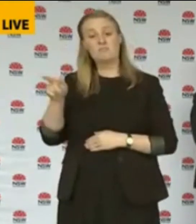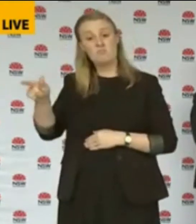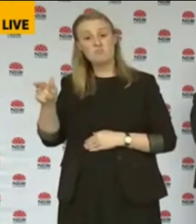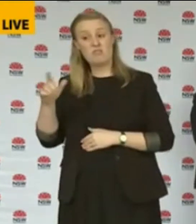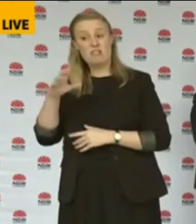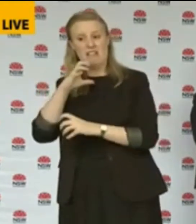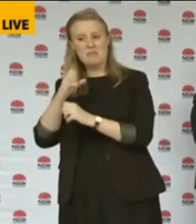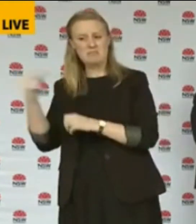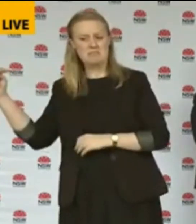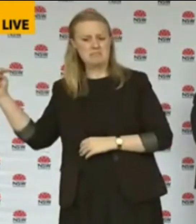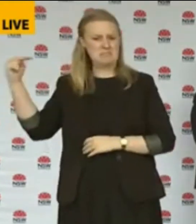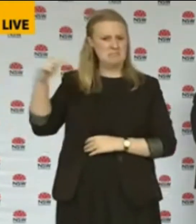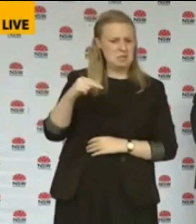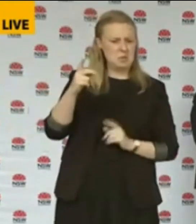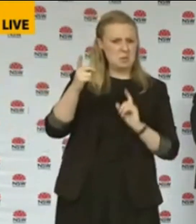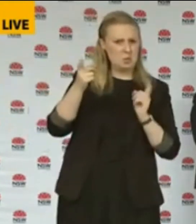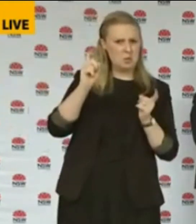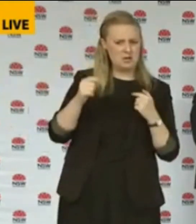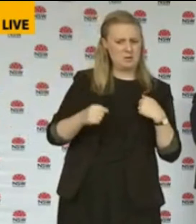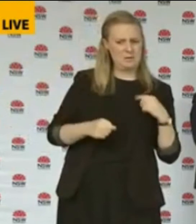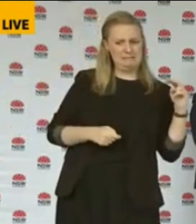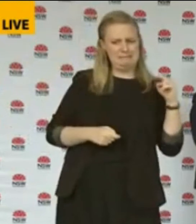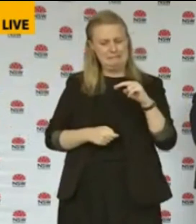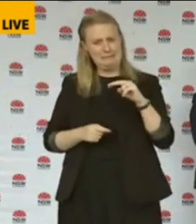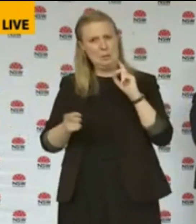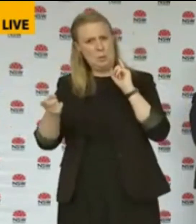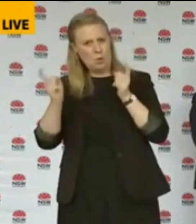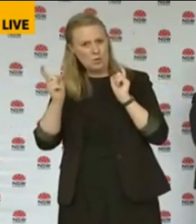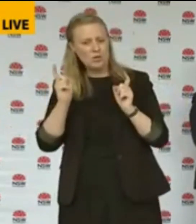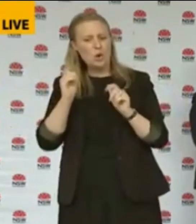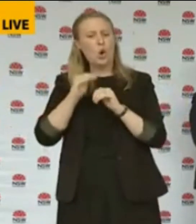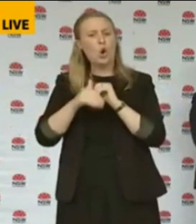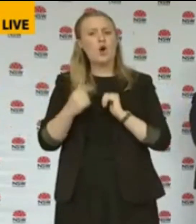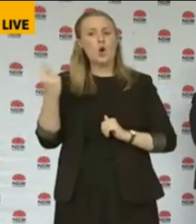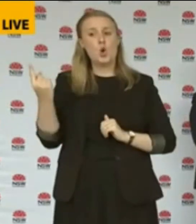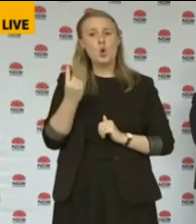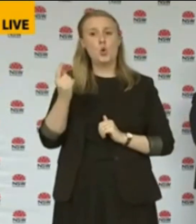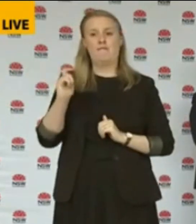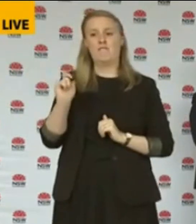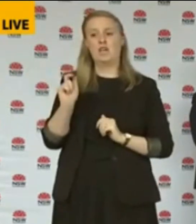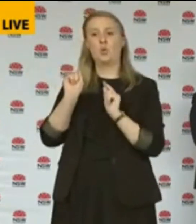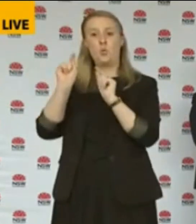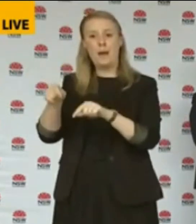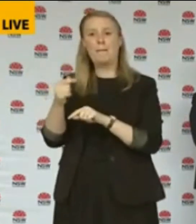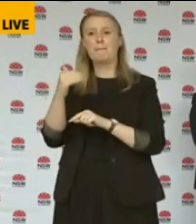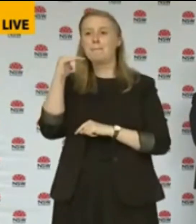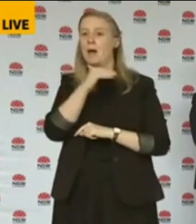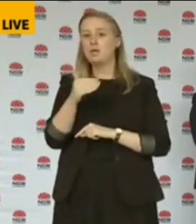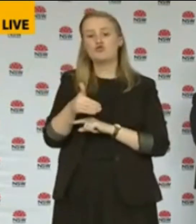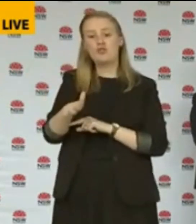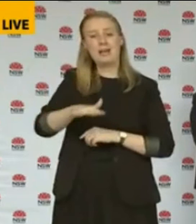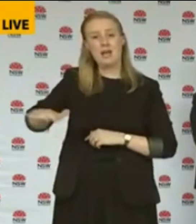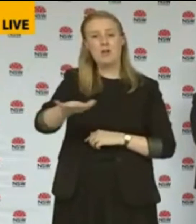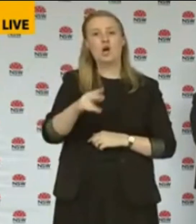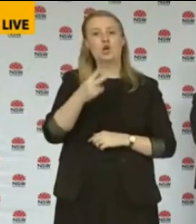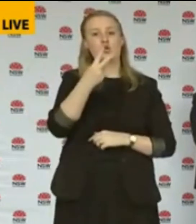Wales government is also concerned about people who may have attended the Melbourne Cricket Ground on the 27th of